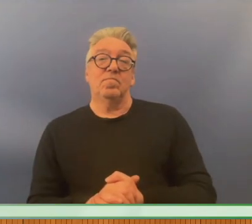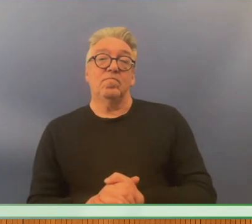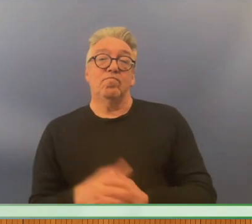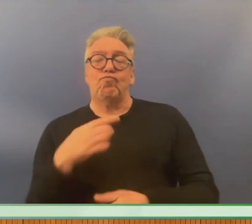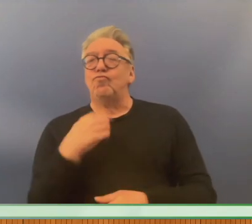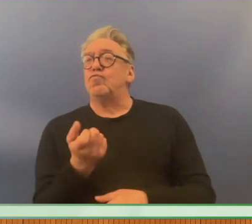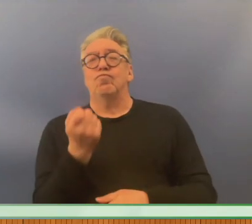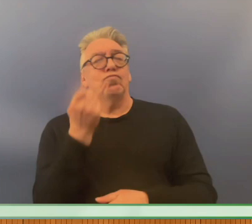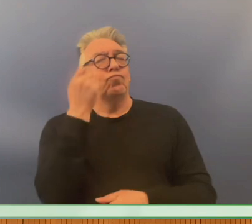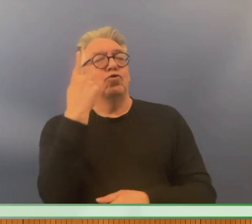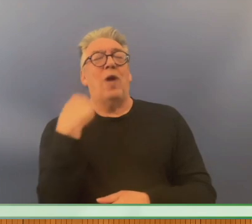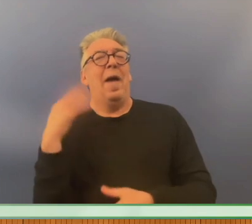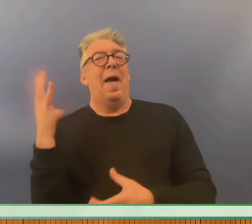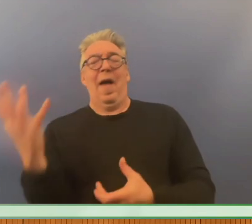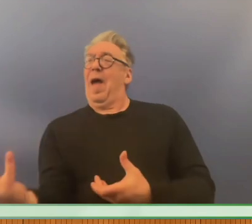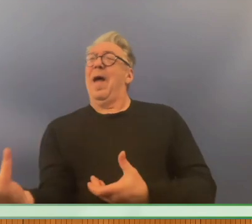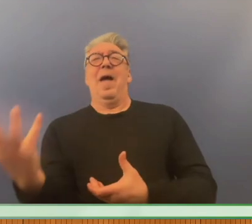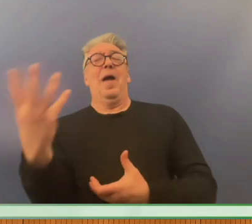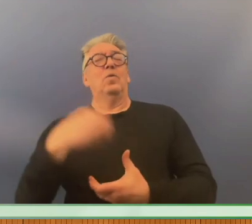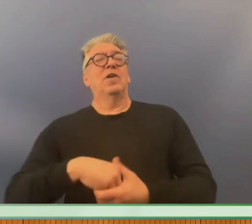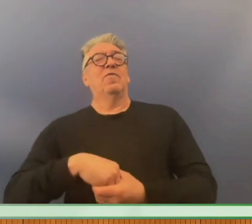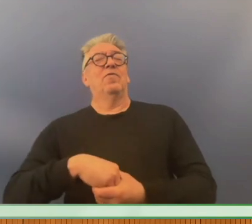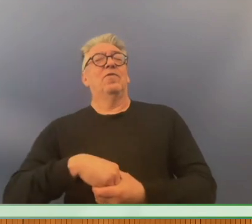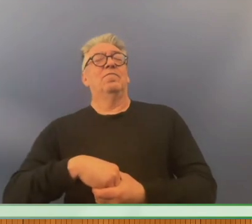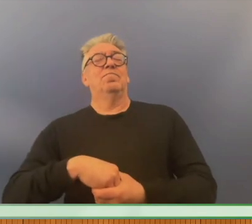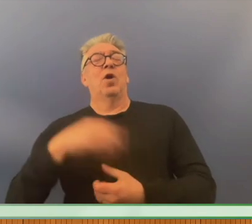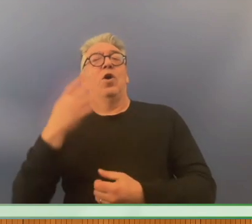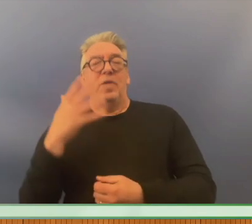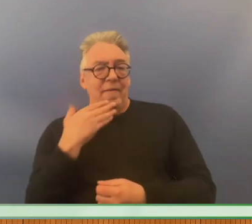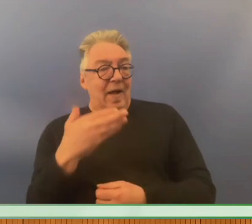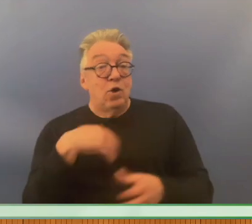has expanded as a result of so many projects that